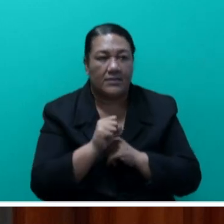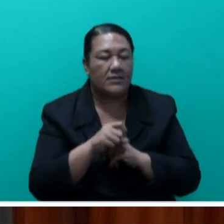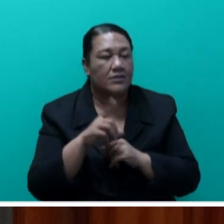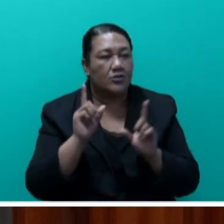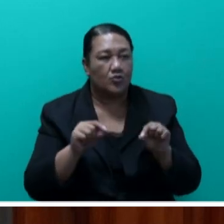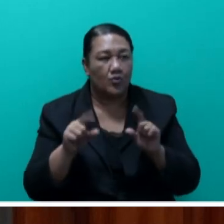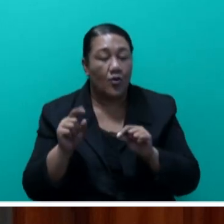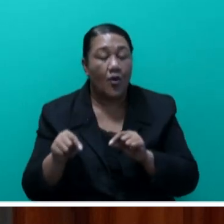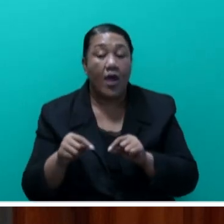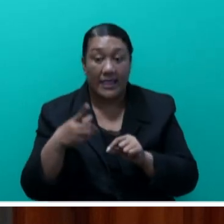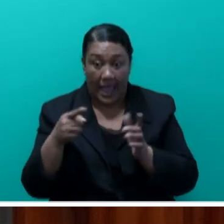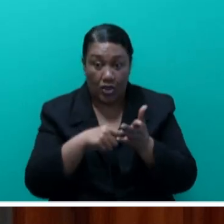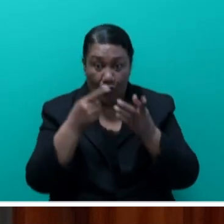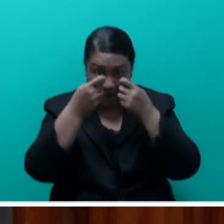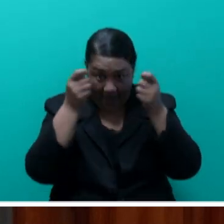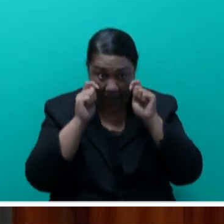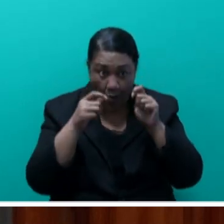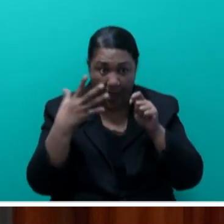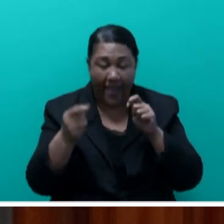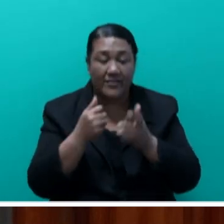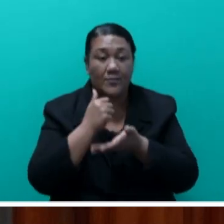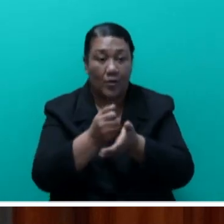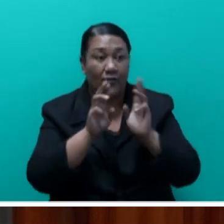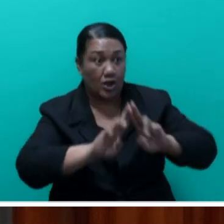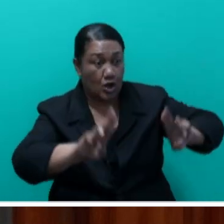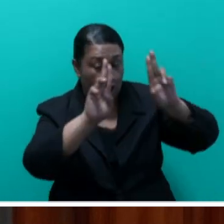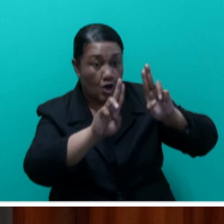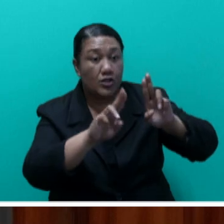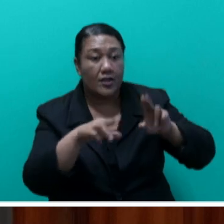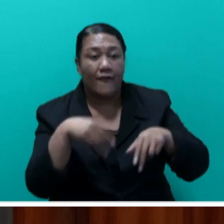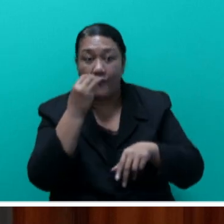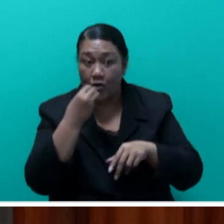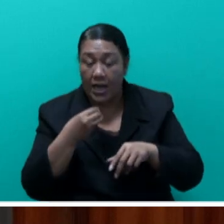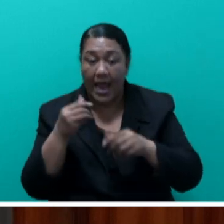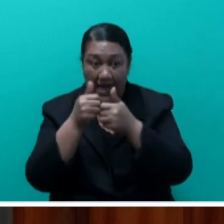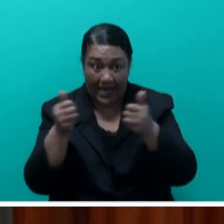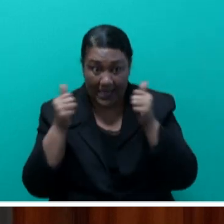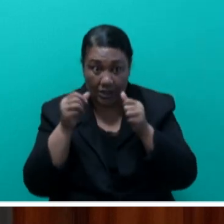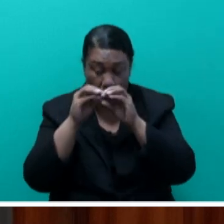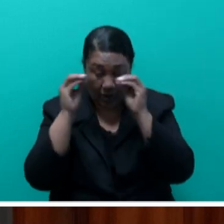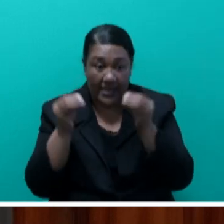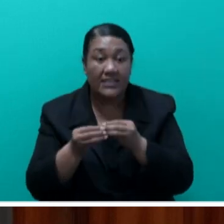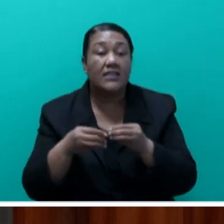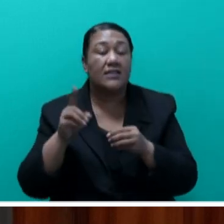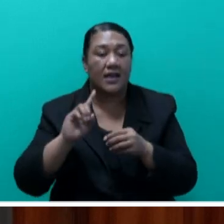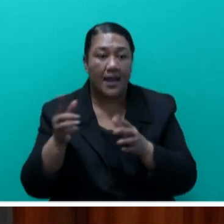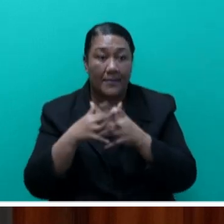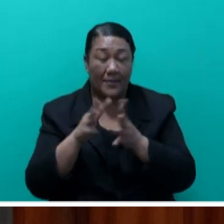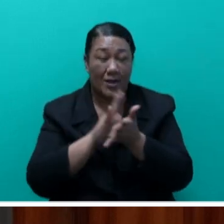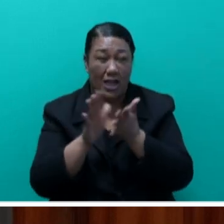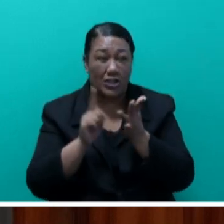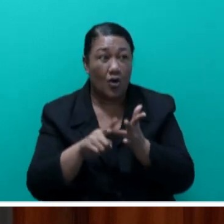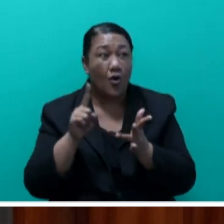were trialed in Tuvalu with support from the United Nations Food and Agriculture Organization. In one production cycle, which is